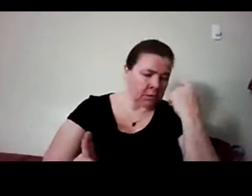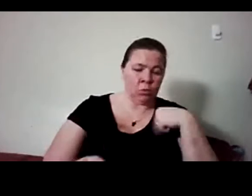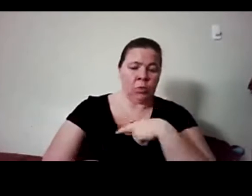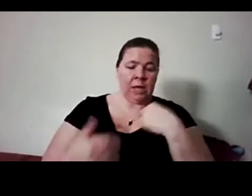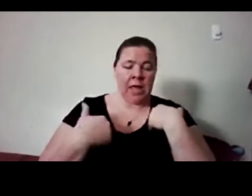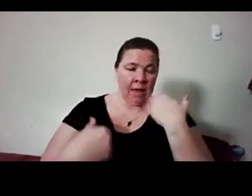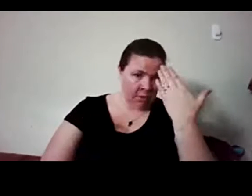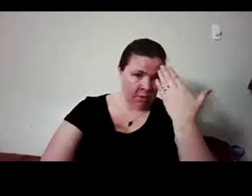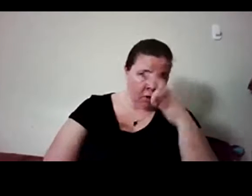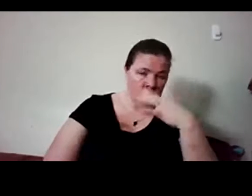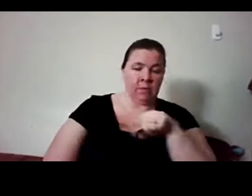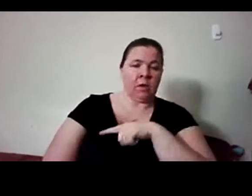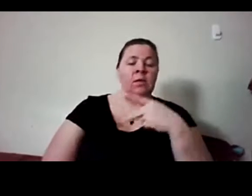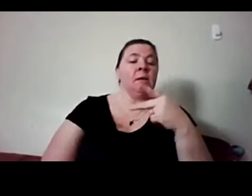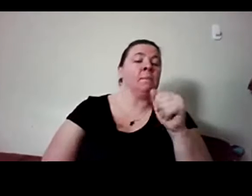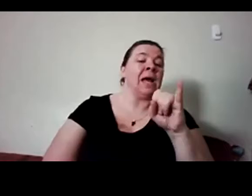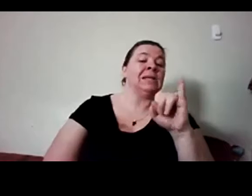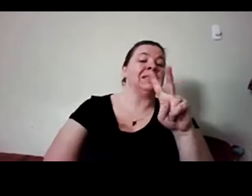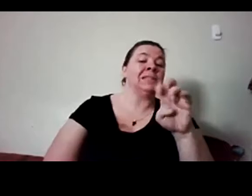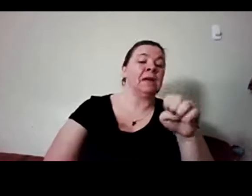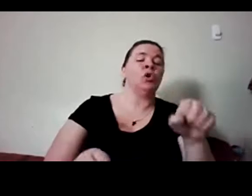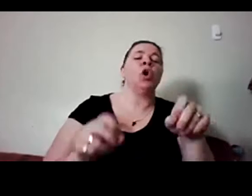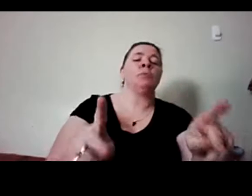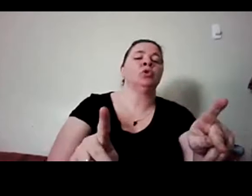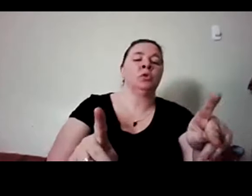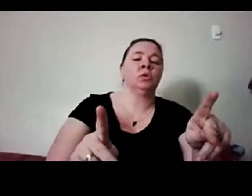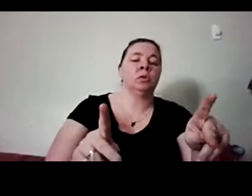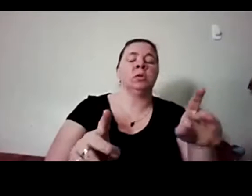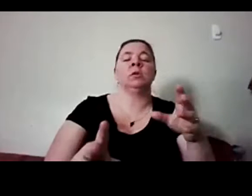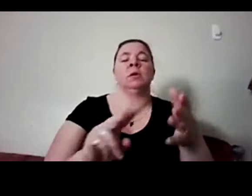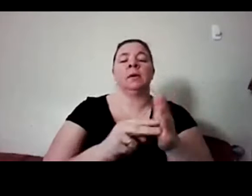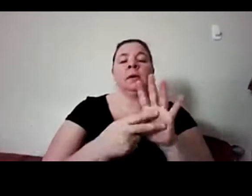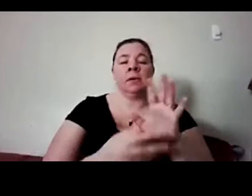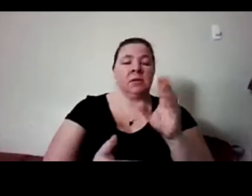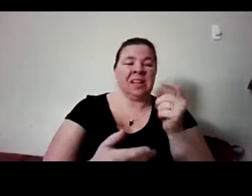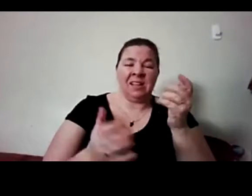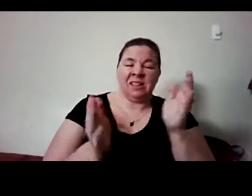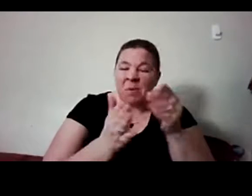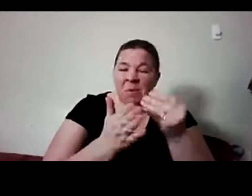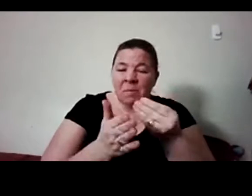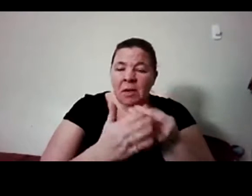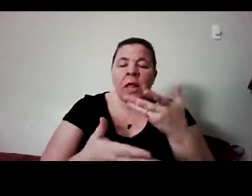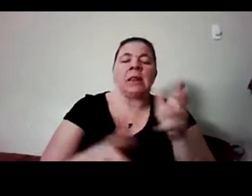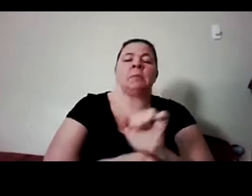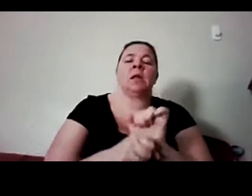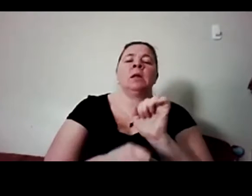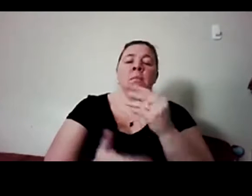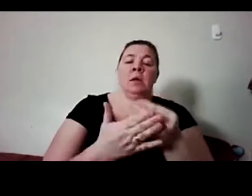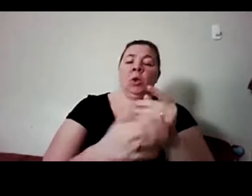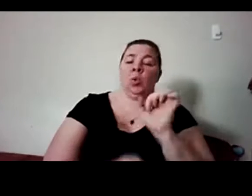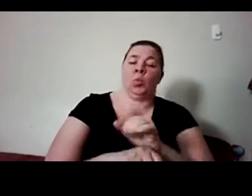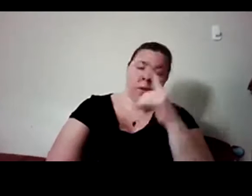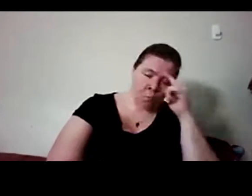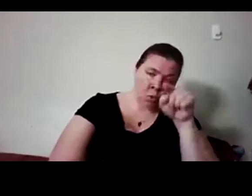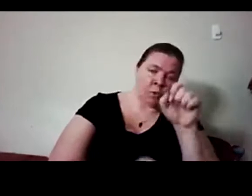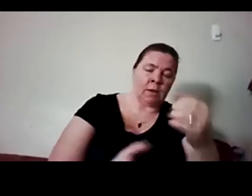a very passive opportunity. That means you can come in, put your little money, and let the money work for you. And you get residual